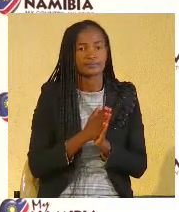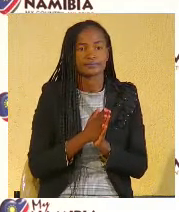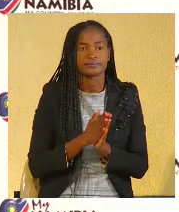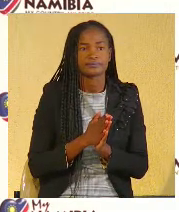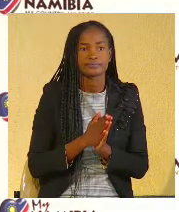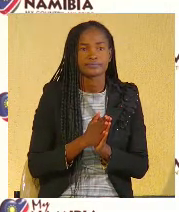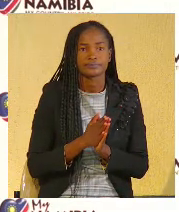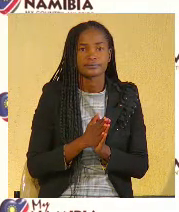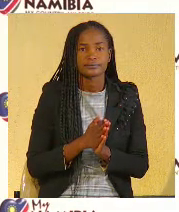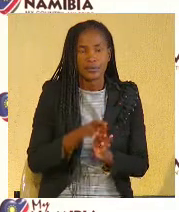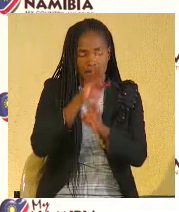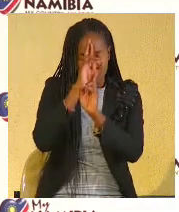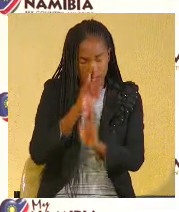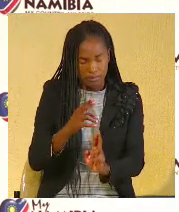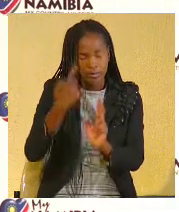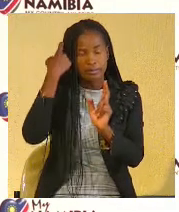Yes.